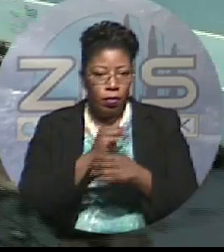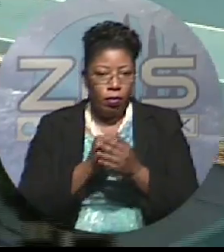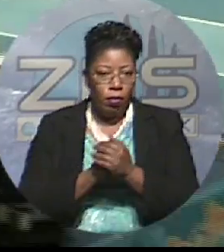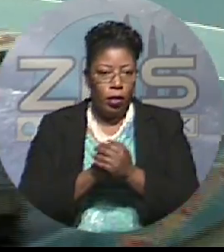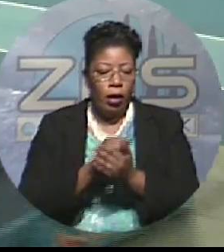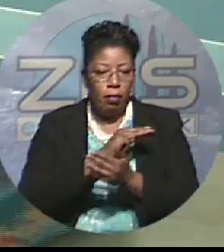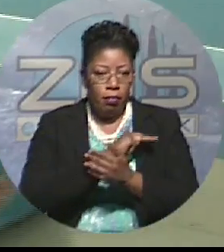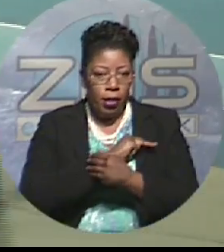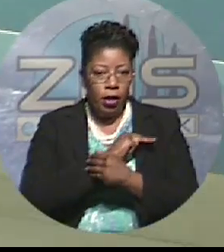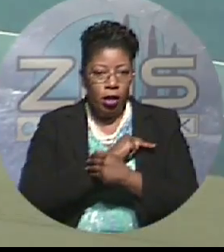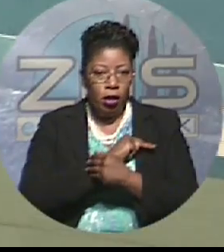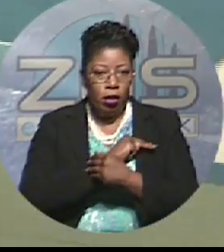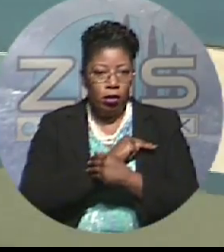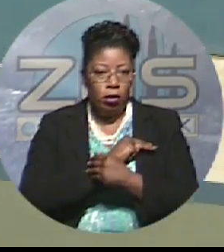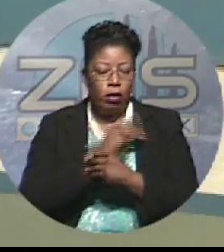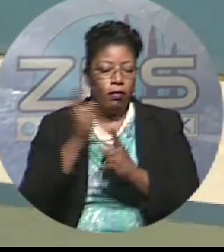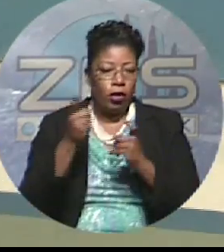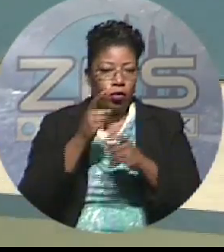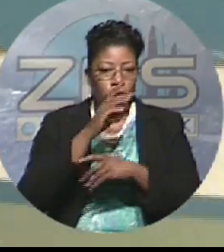Miller cruises to victory in